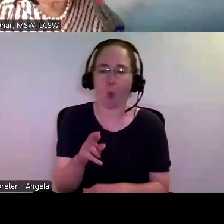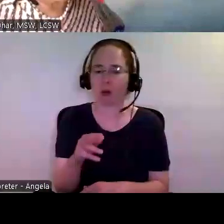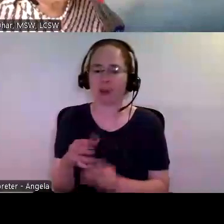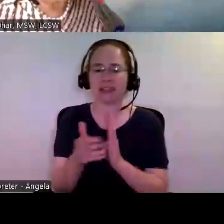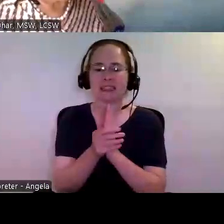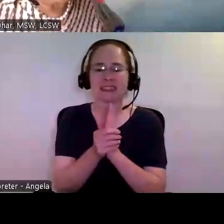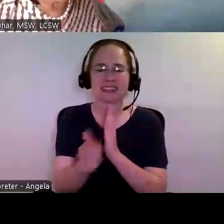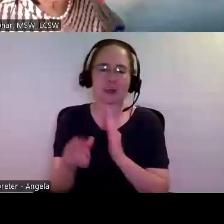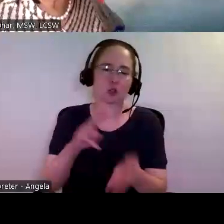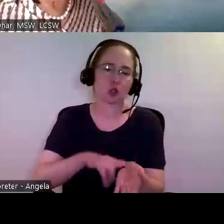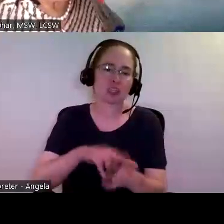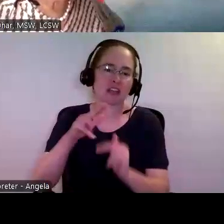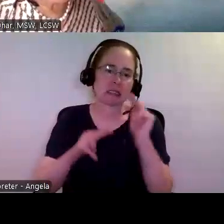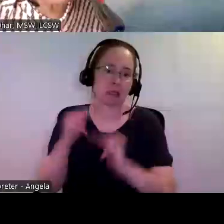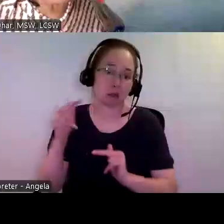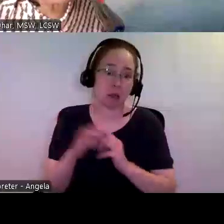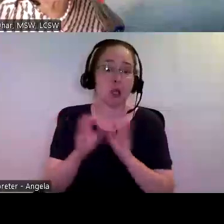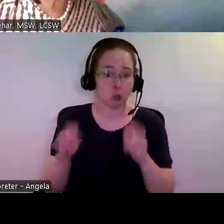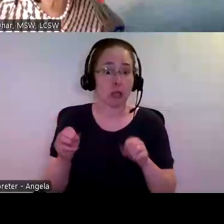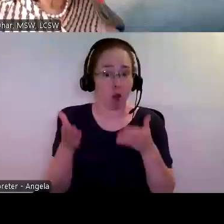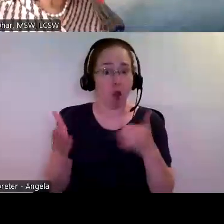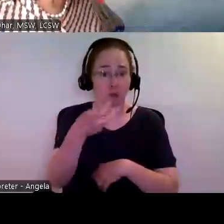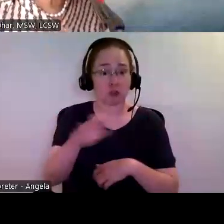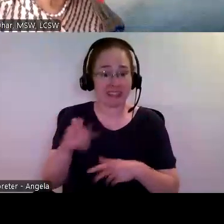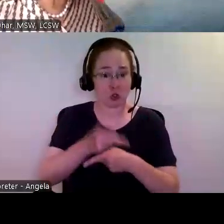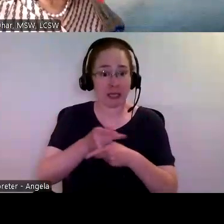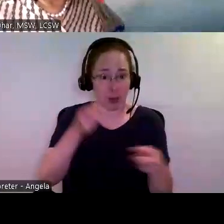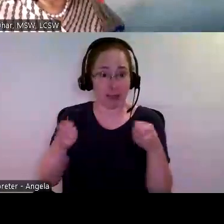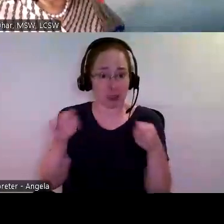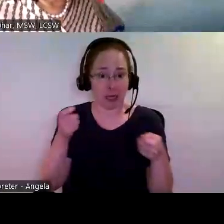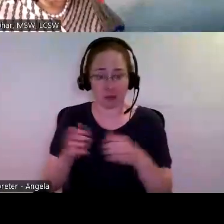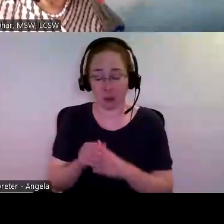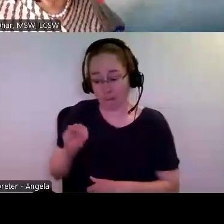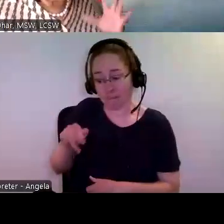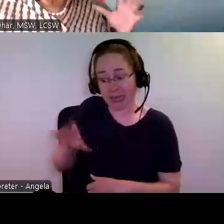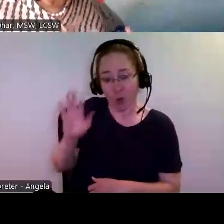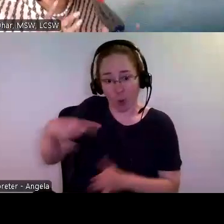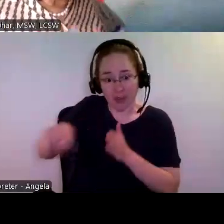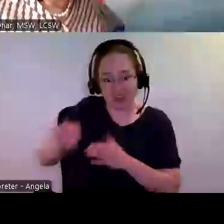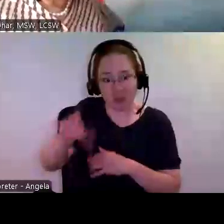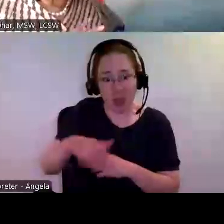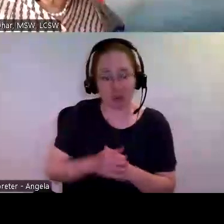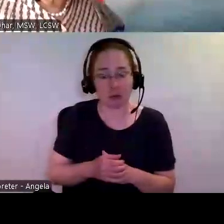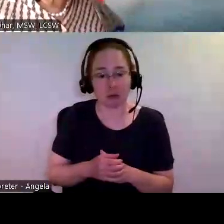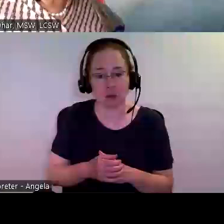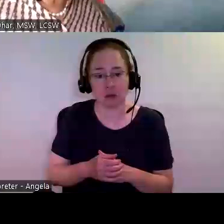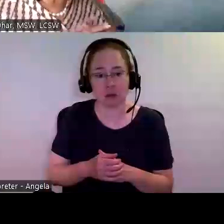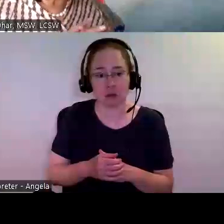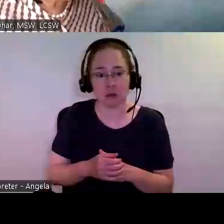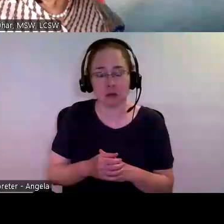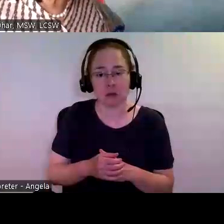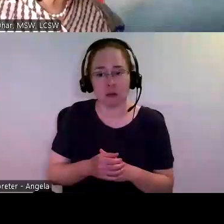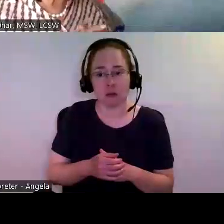skilled nursing facility. You can do transitional care management, which is paid for. Again, that is all in the interest of